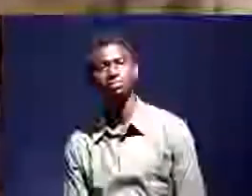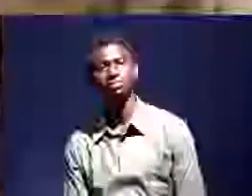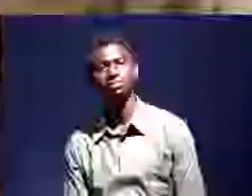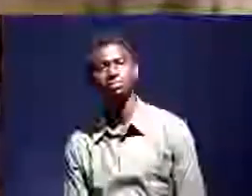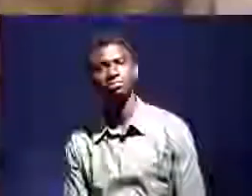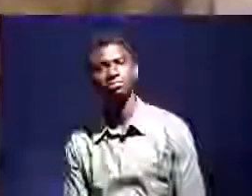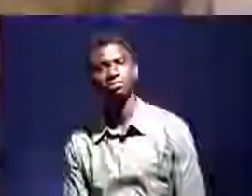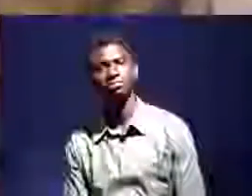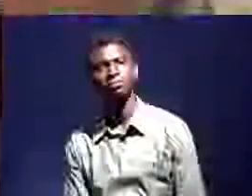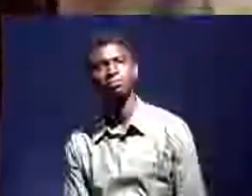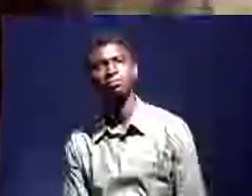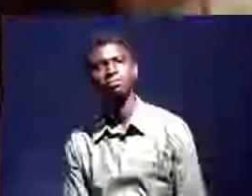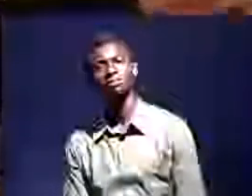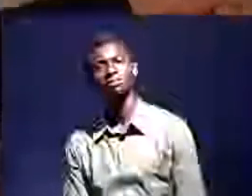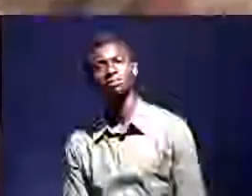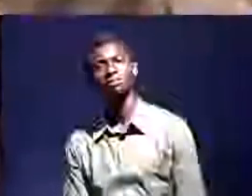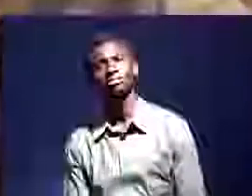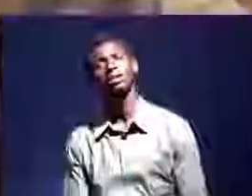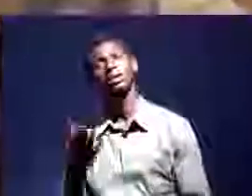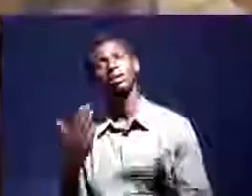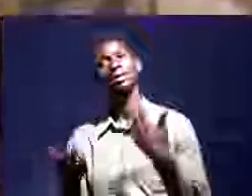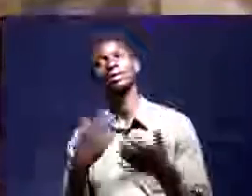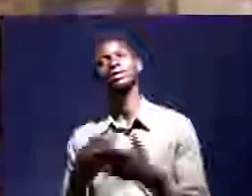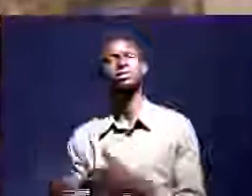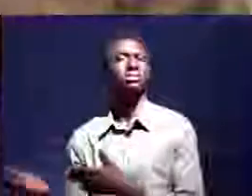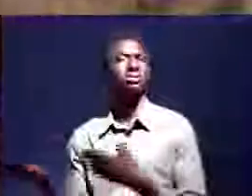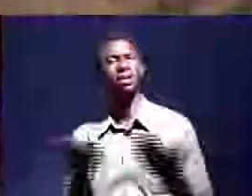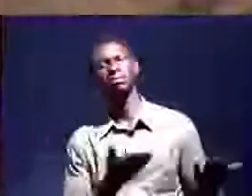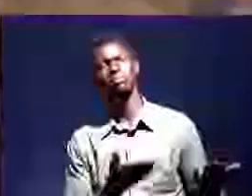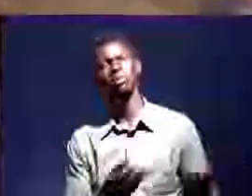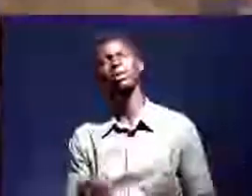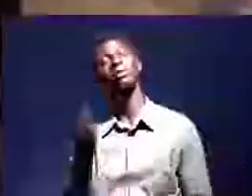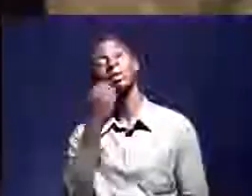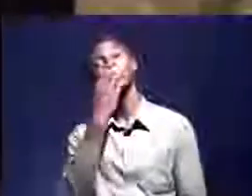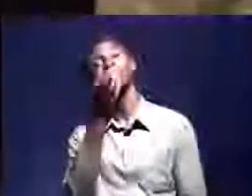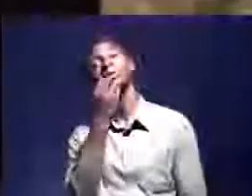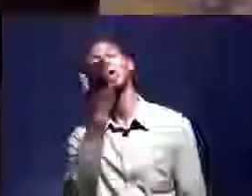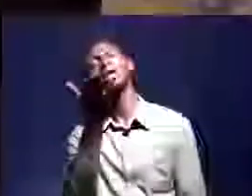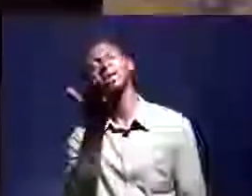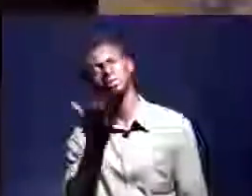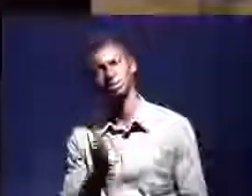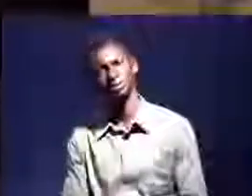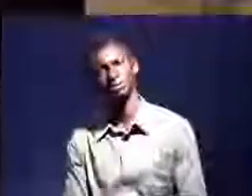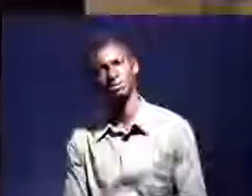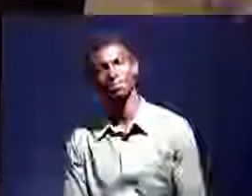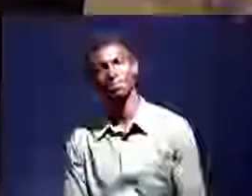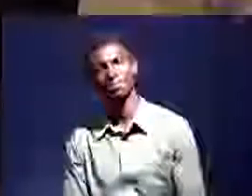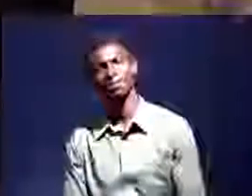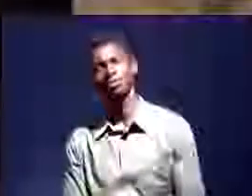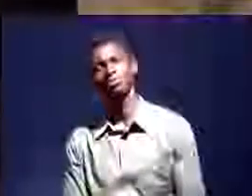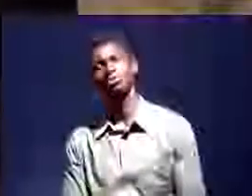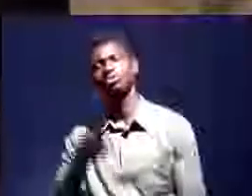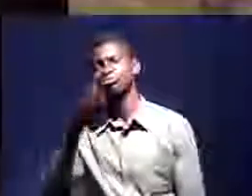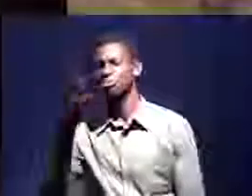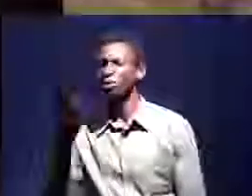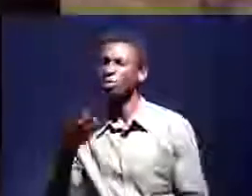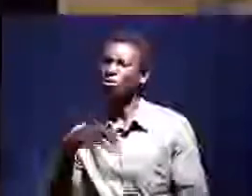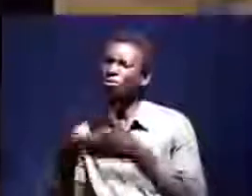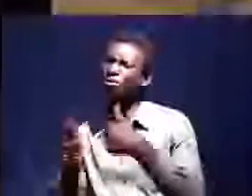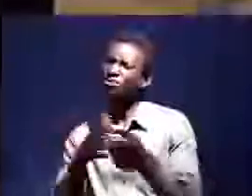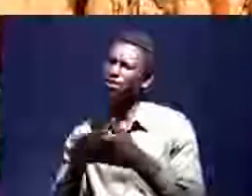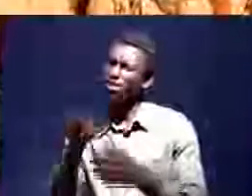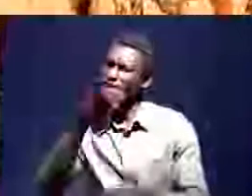survive with those cursing men. How did you do it? It was easy.